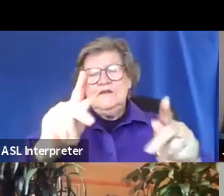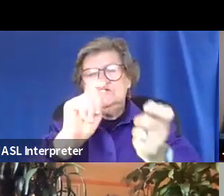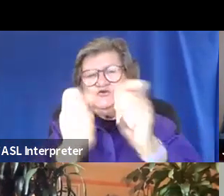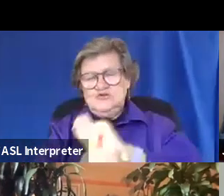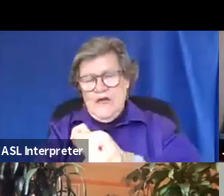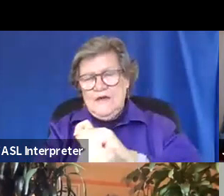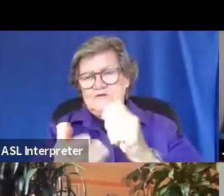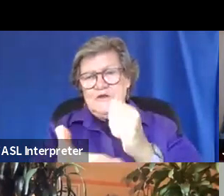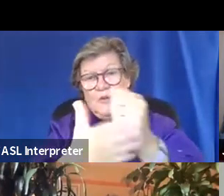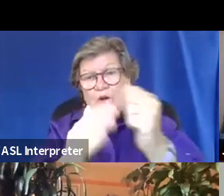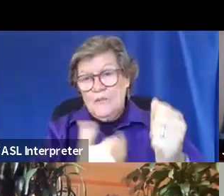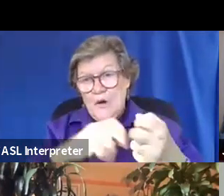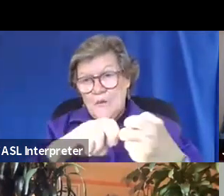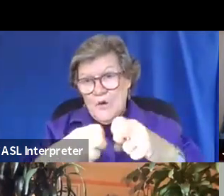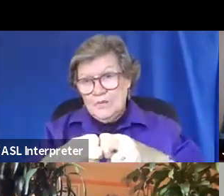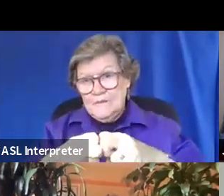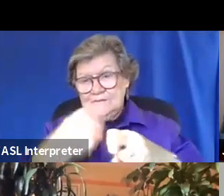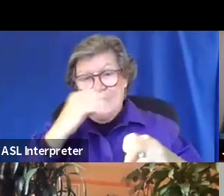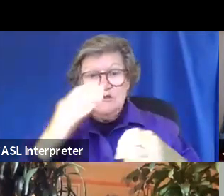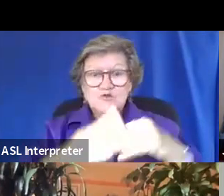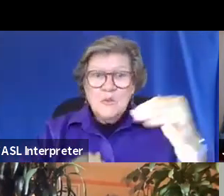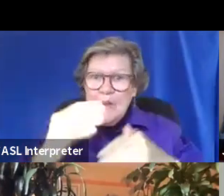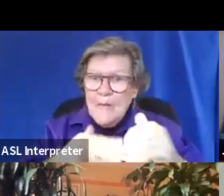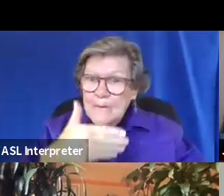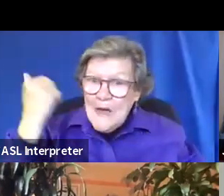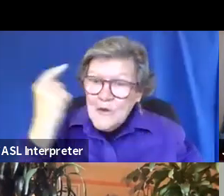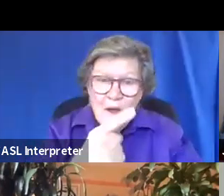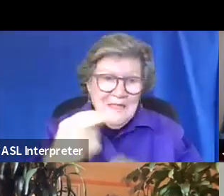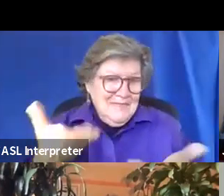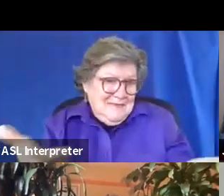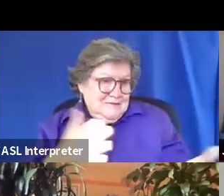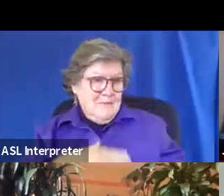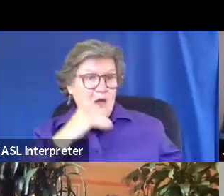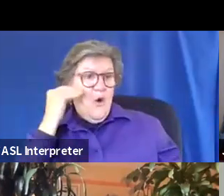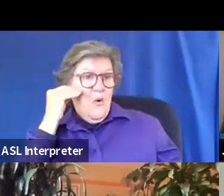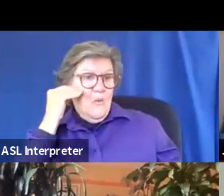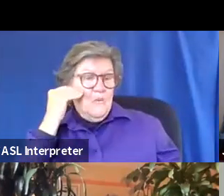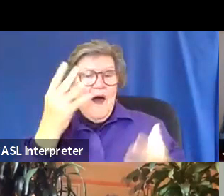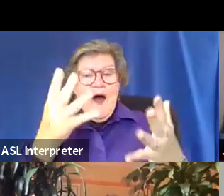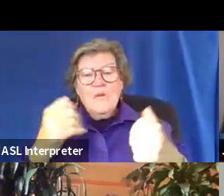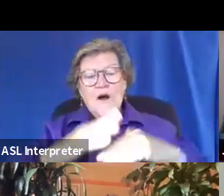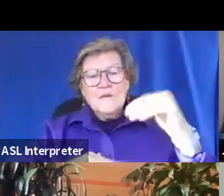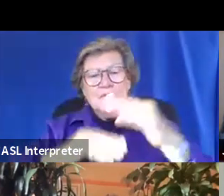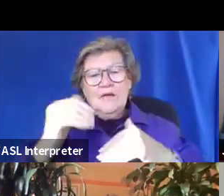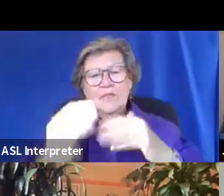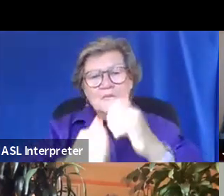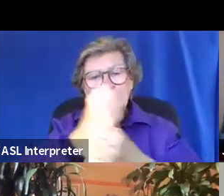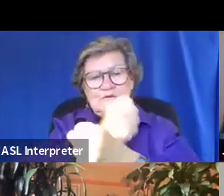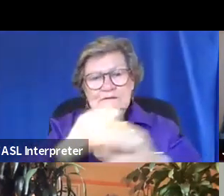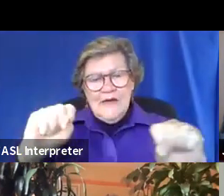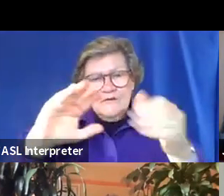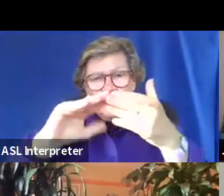I have plans to do that and build back better, right? And you know, this is my home and I want to build the safest, healthiest communities possible together. So thank